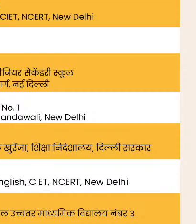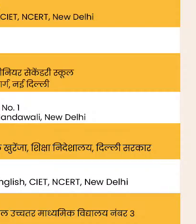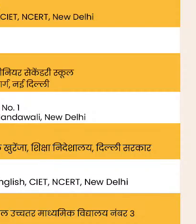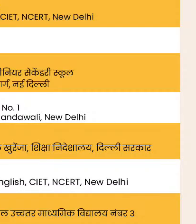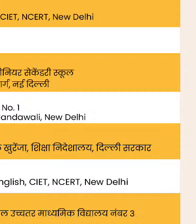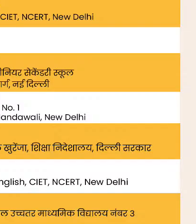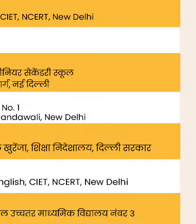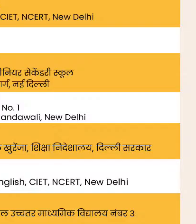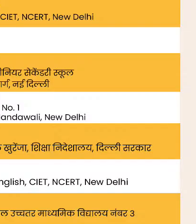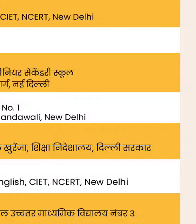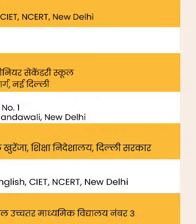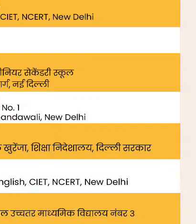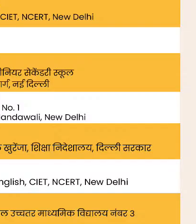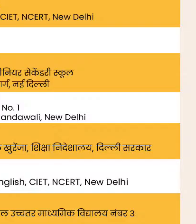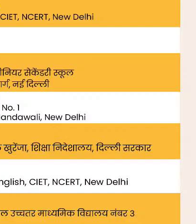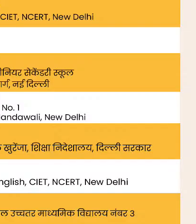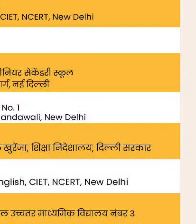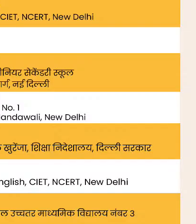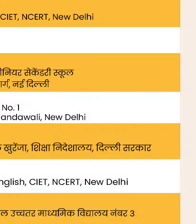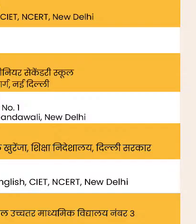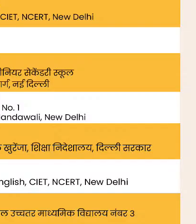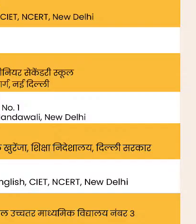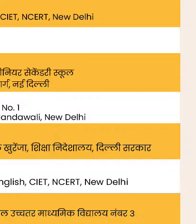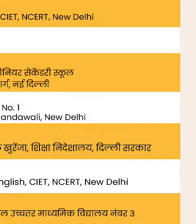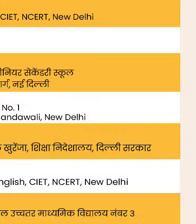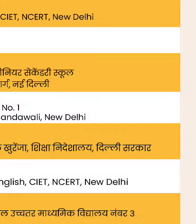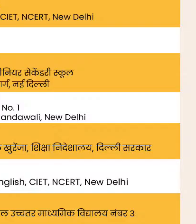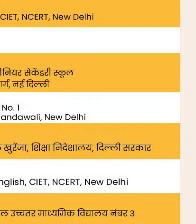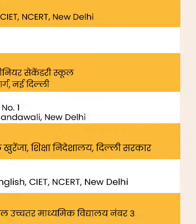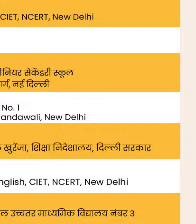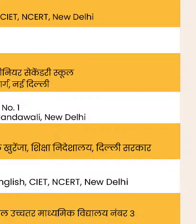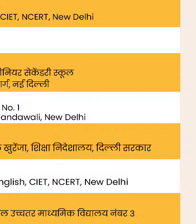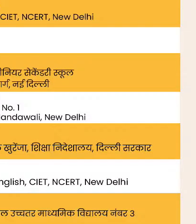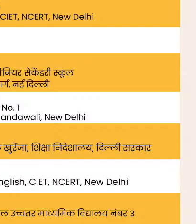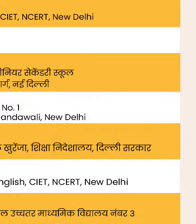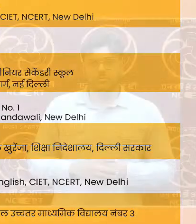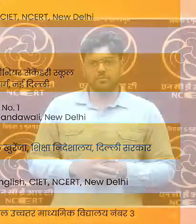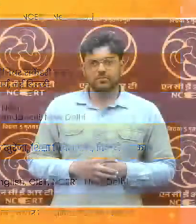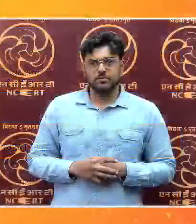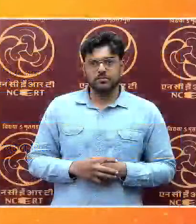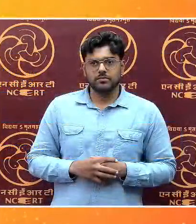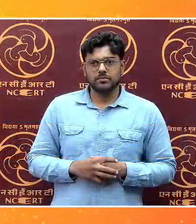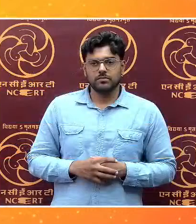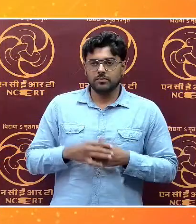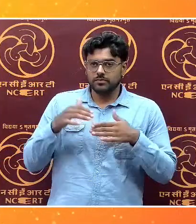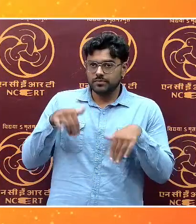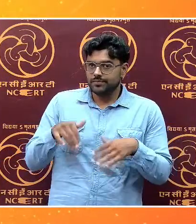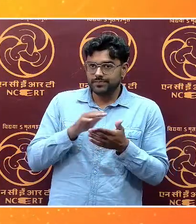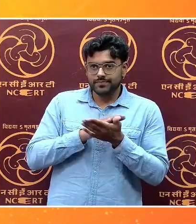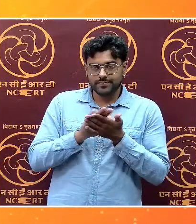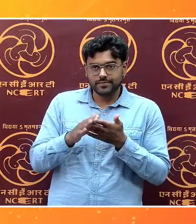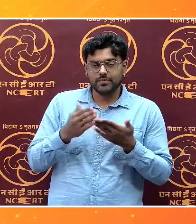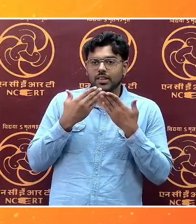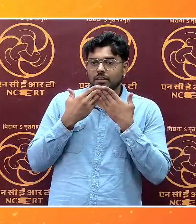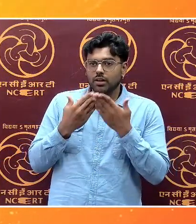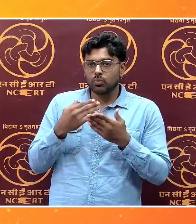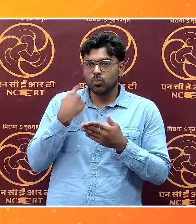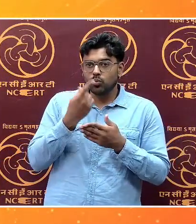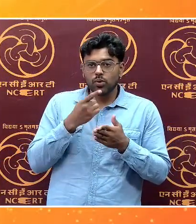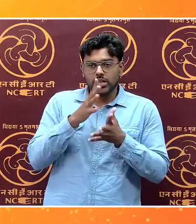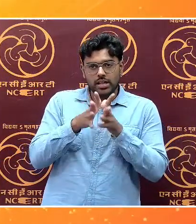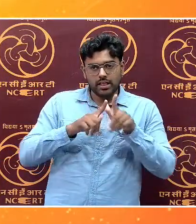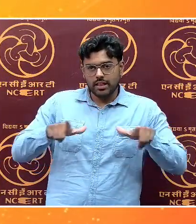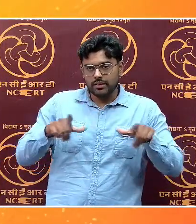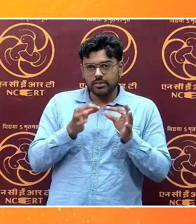friend, unlocking cognitive and emotional benefits through reading. With this, I want to thank our sign language interpreter